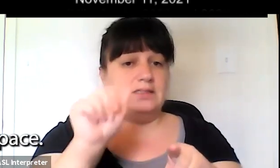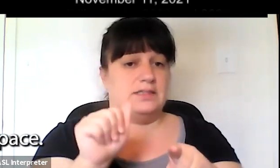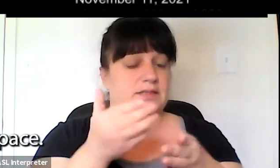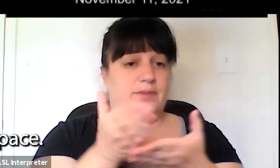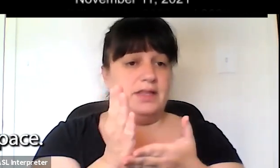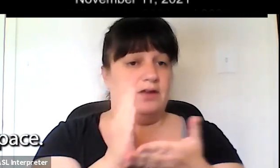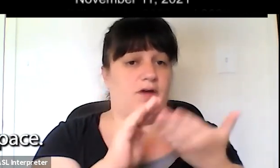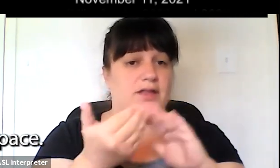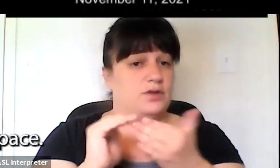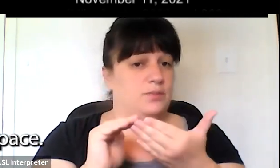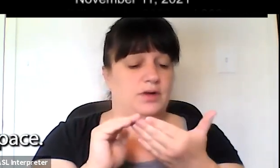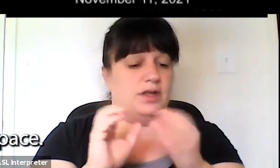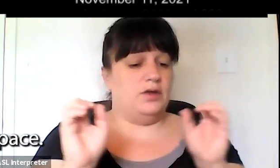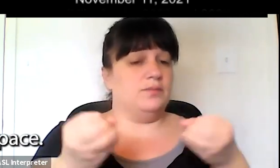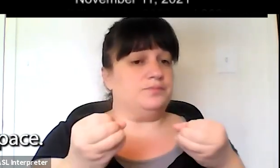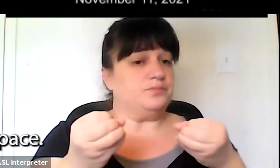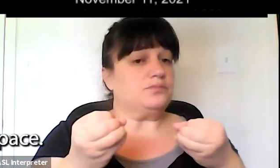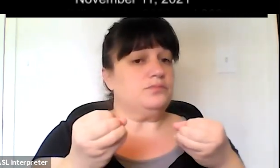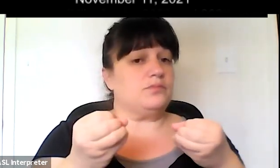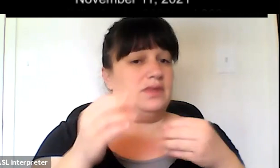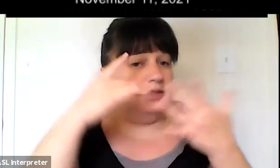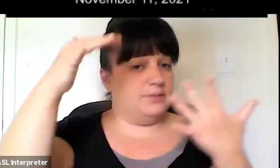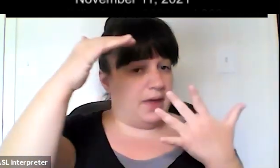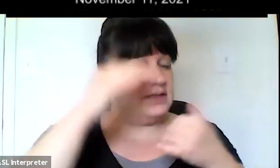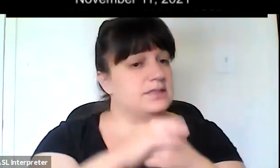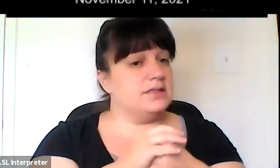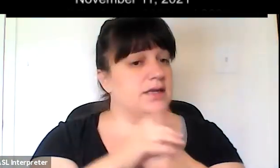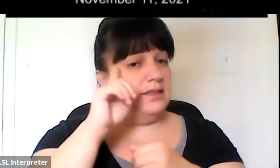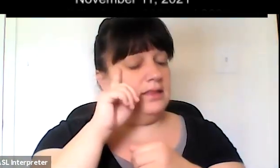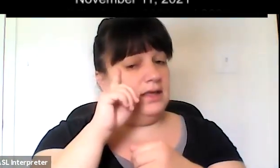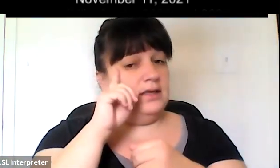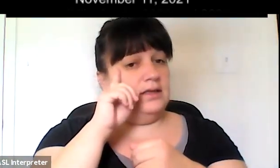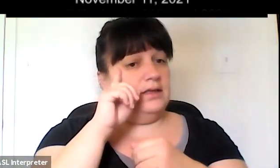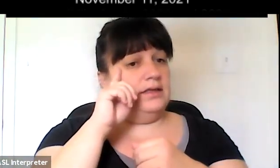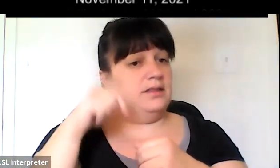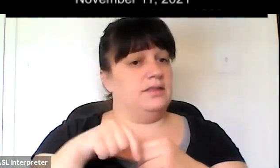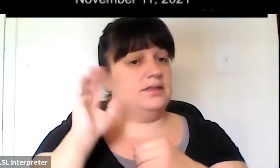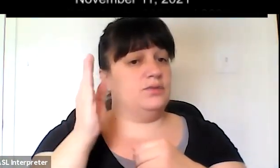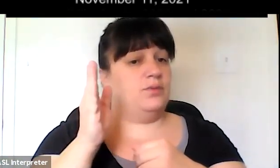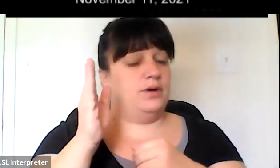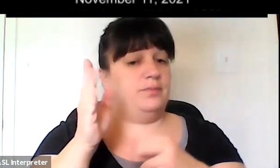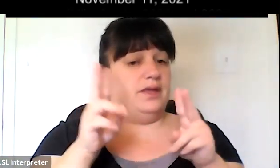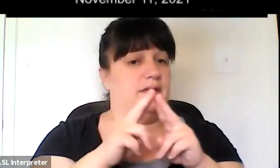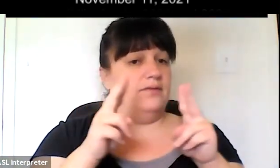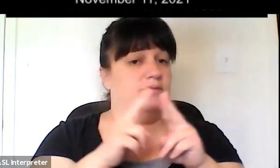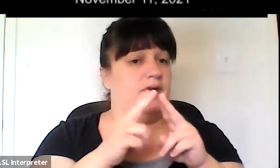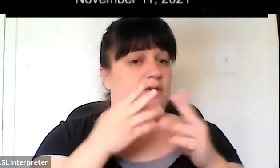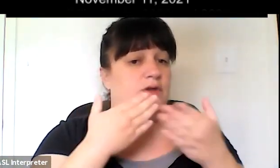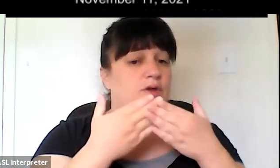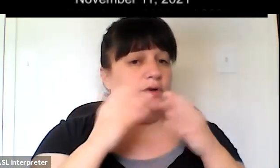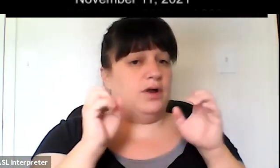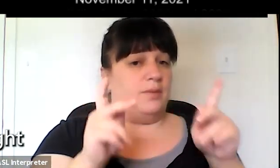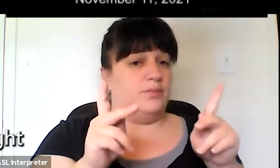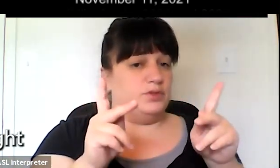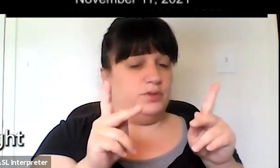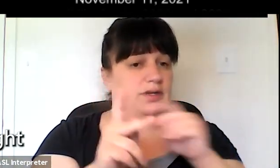rights community or organization in space. And I think that this would be a very good